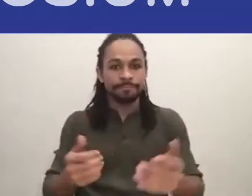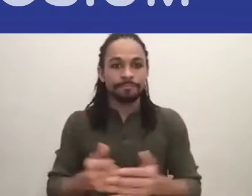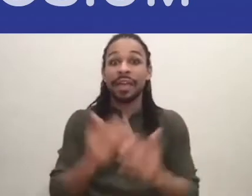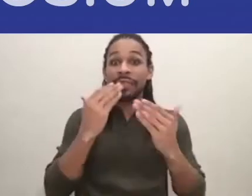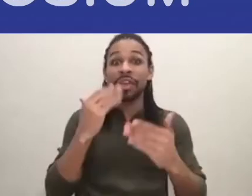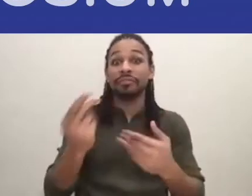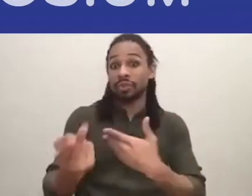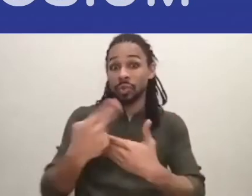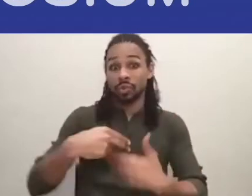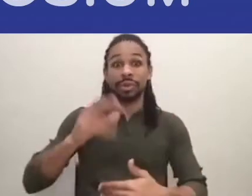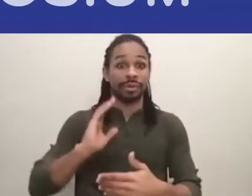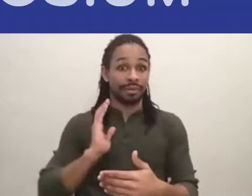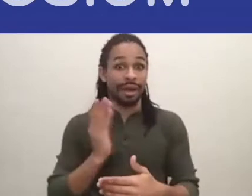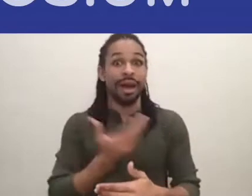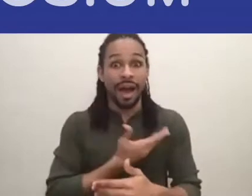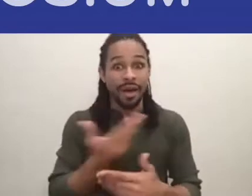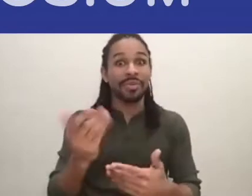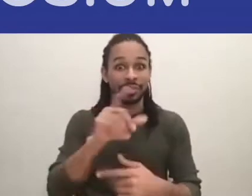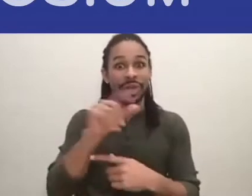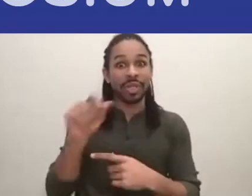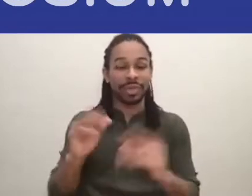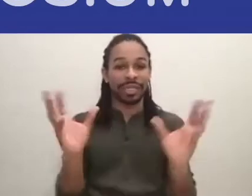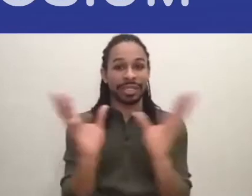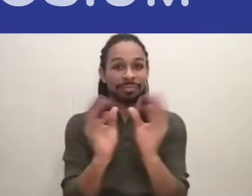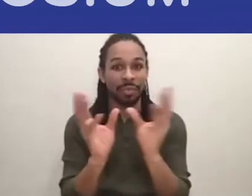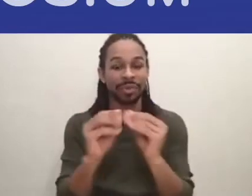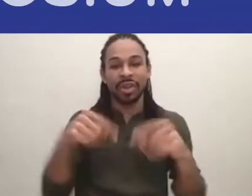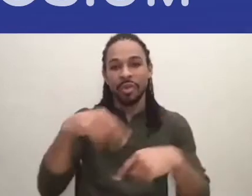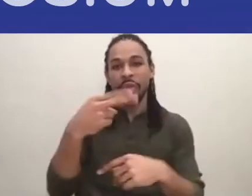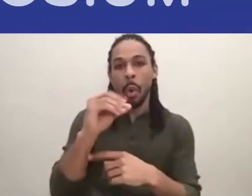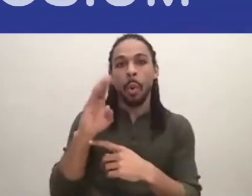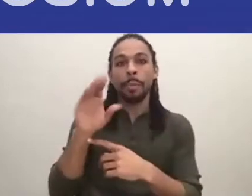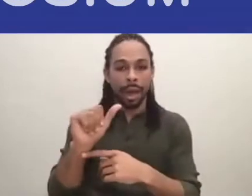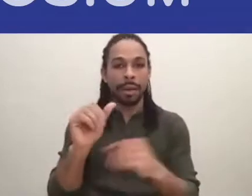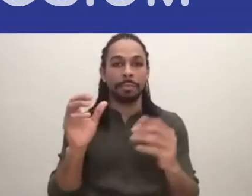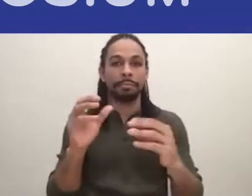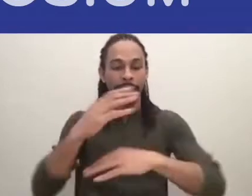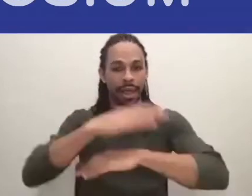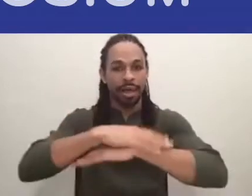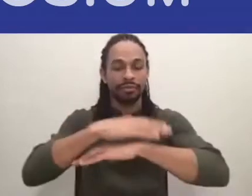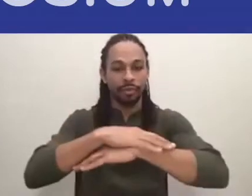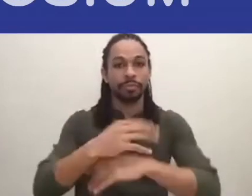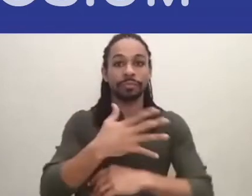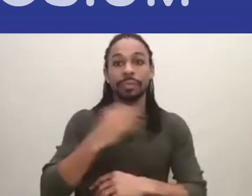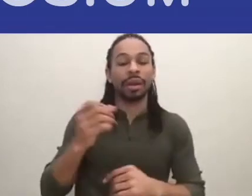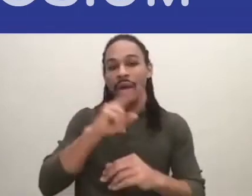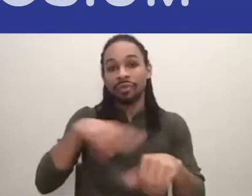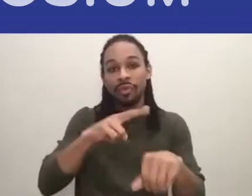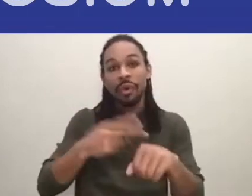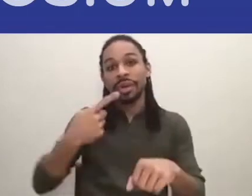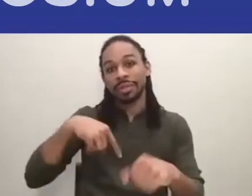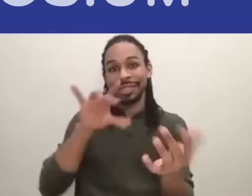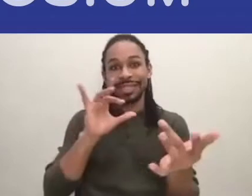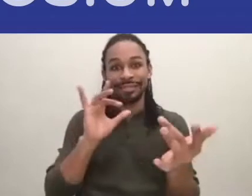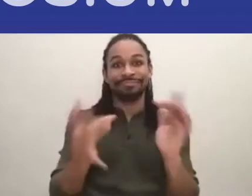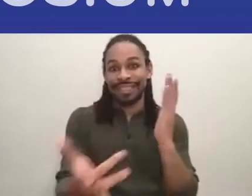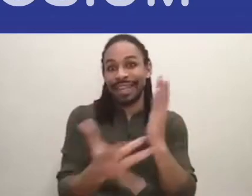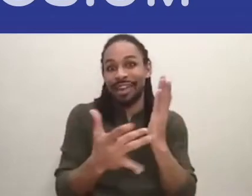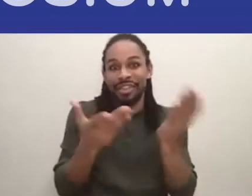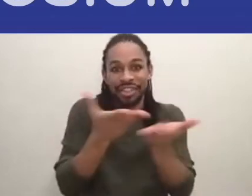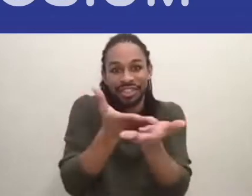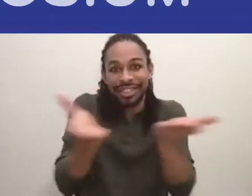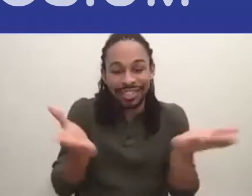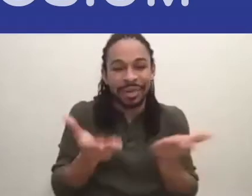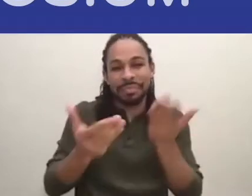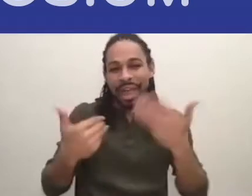HOVA platform. And as we are at the mercy of technology, we want to remind you that we may have delays, sound issues,